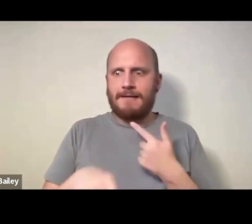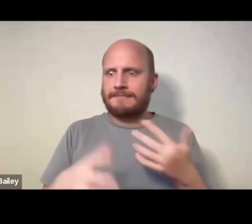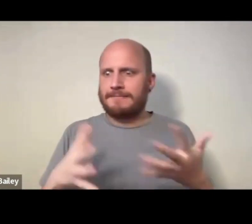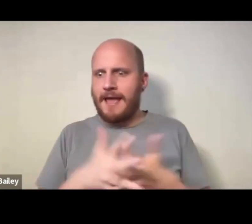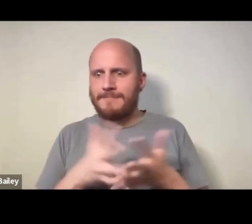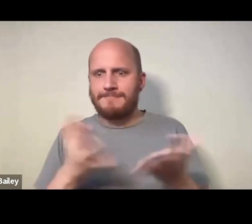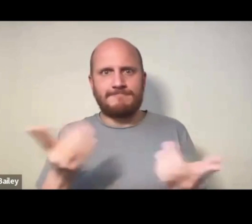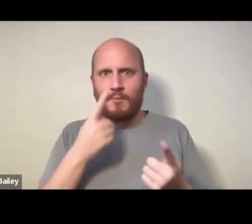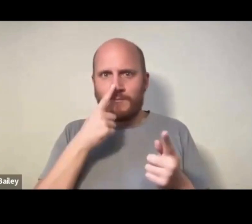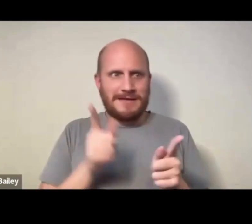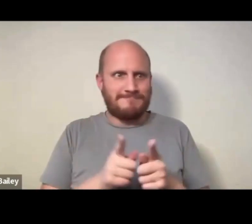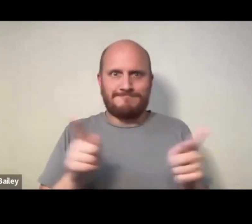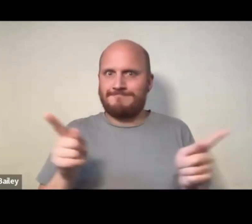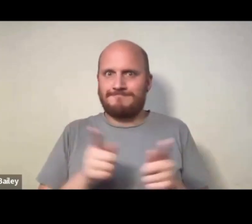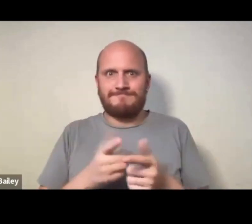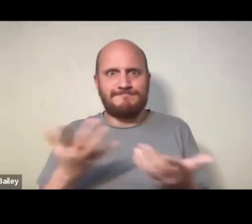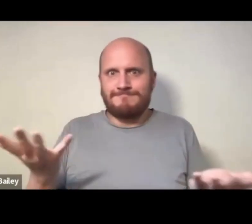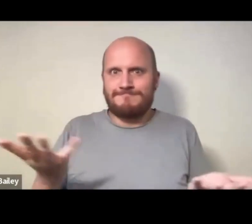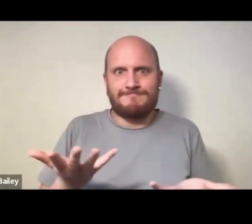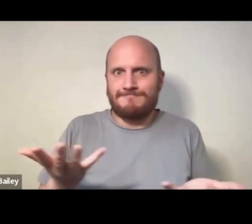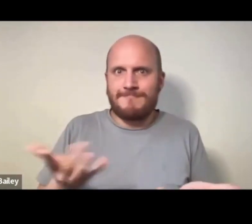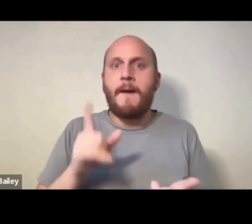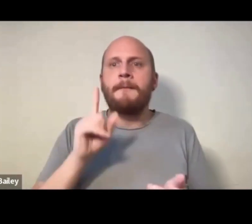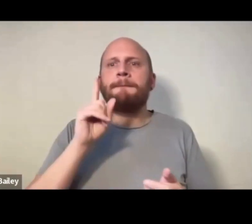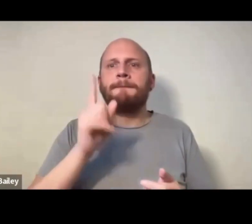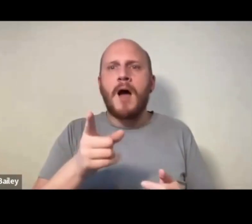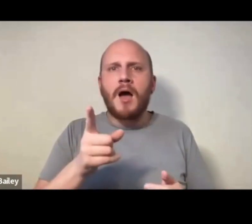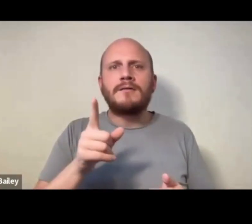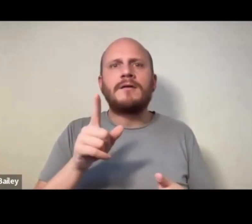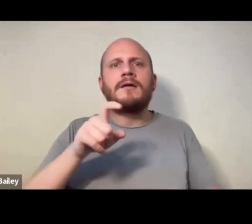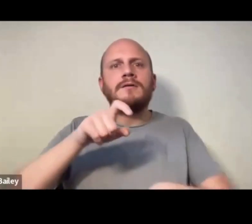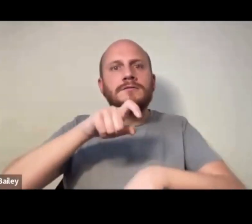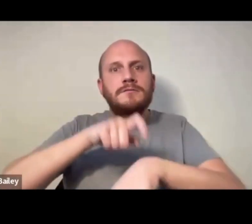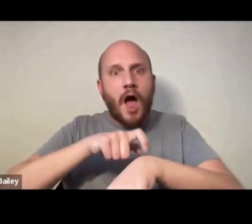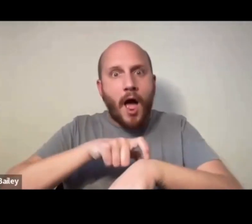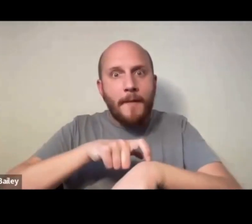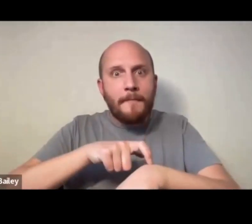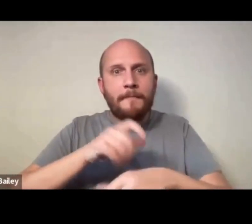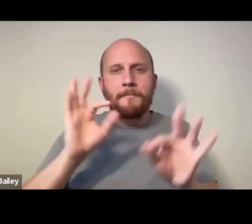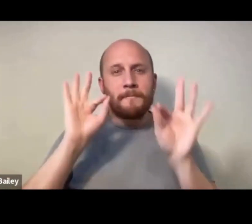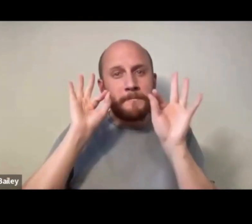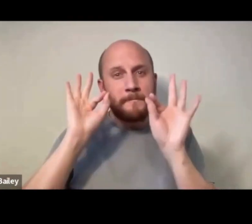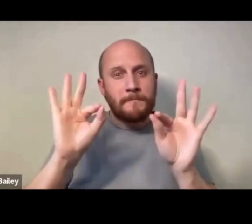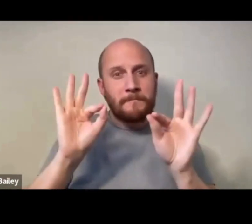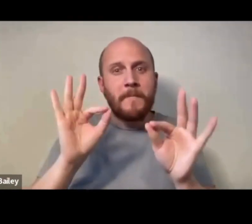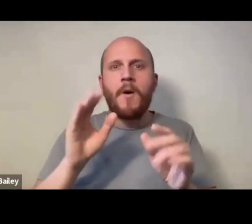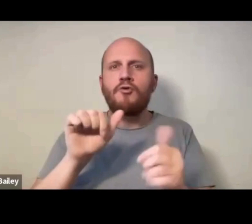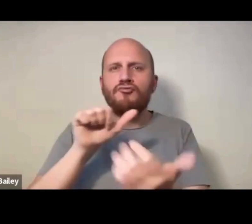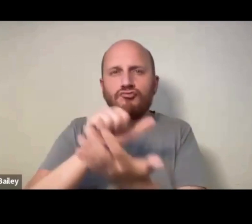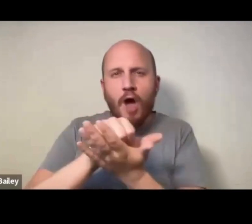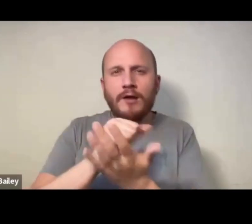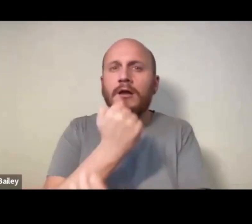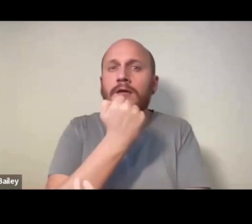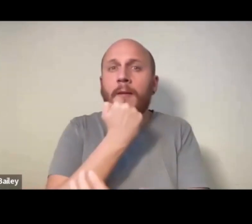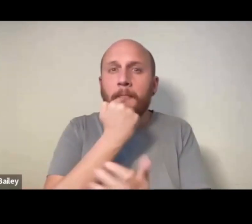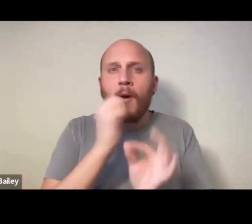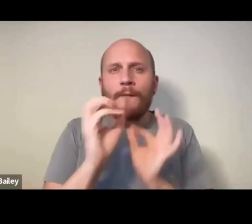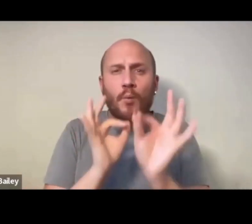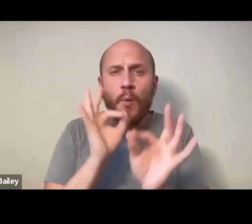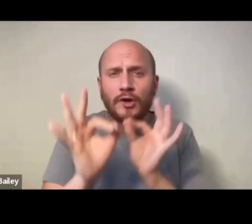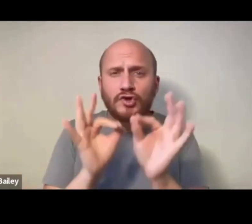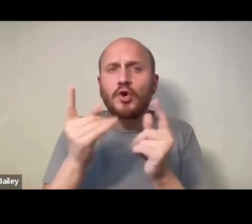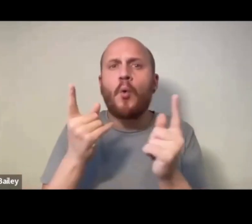a kind of magic length of time or magic number of questions to kind